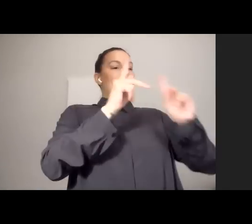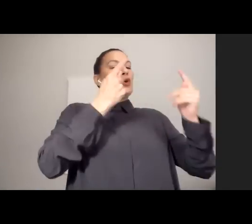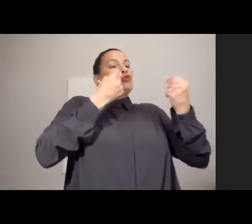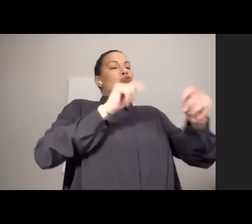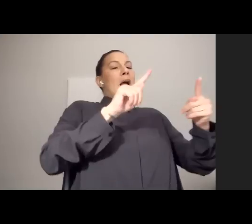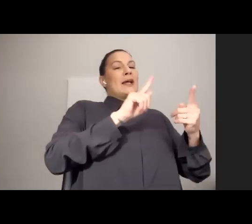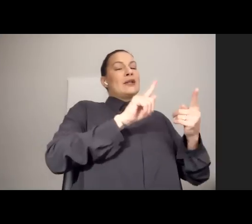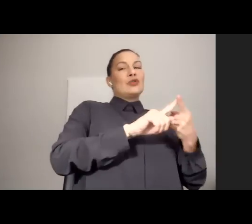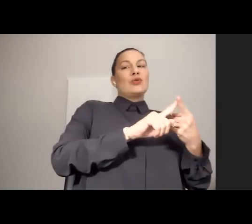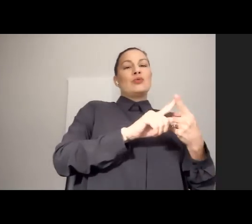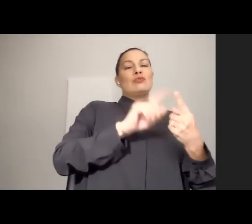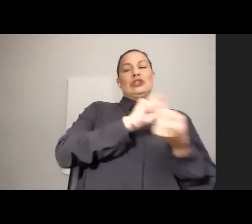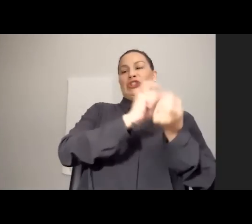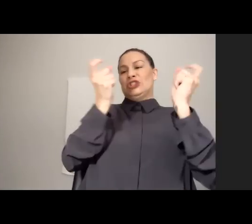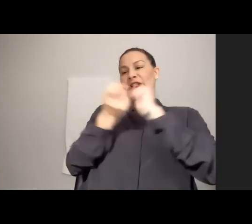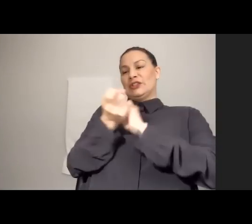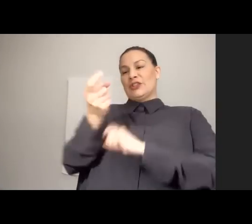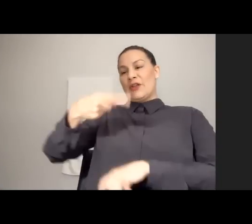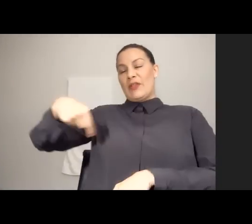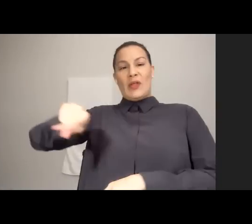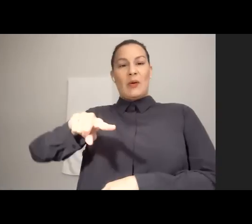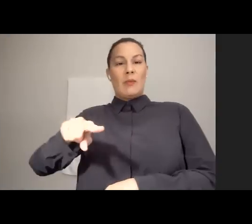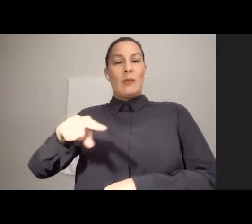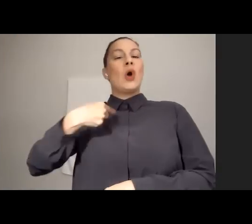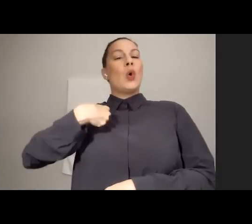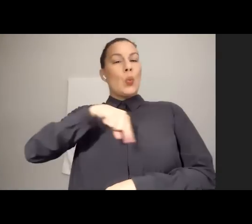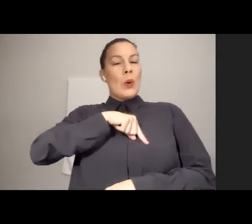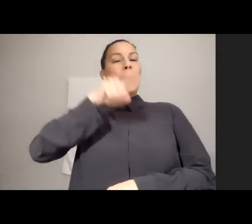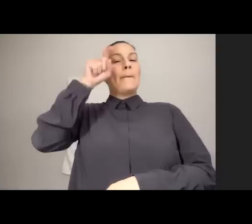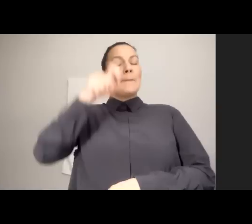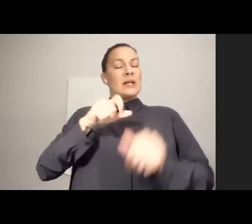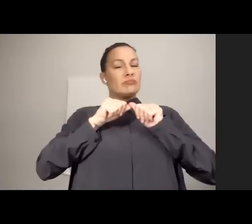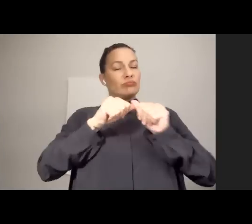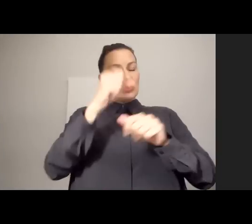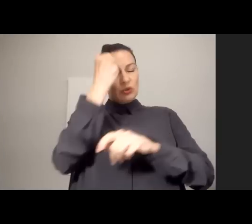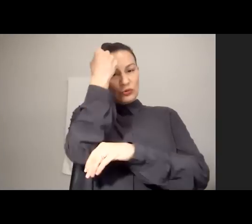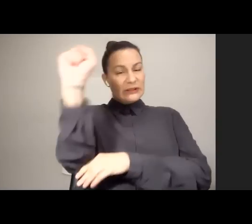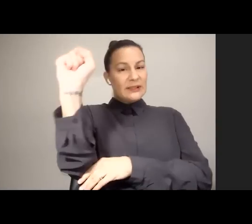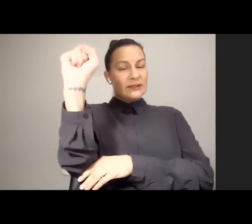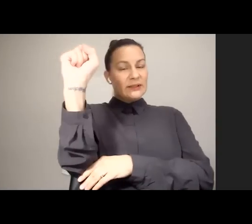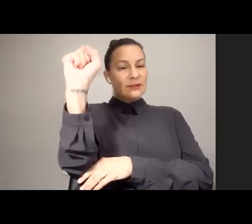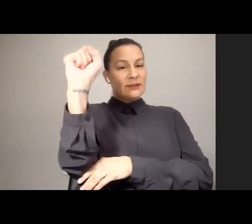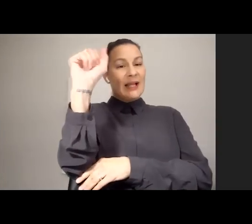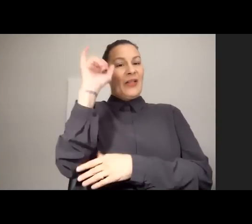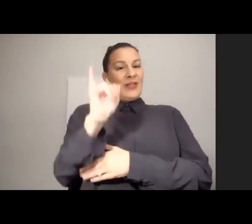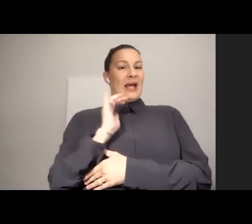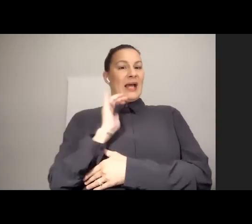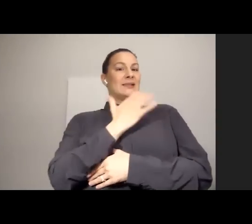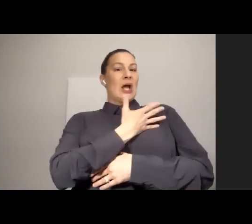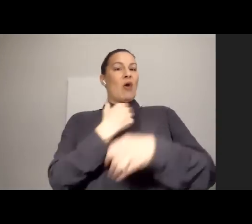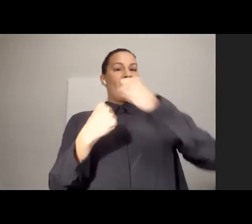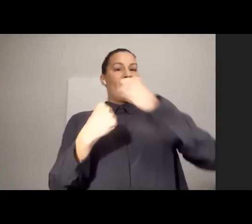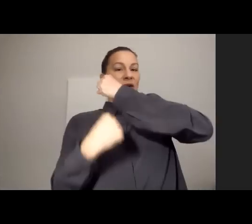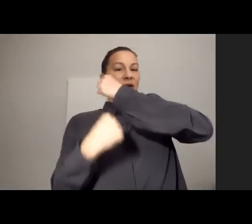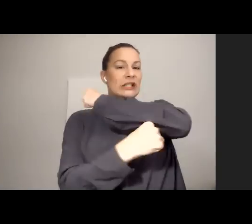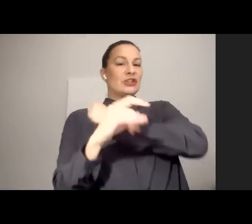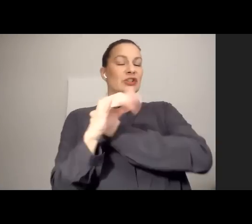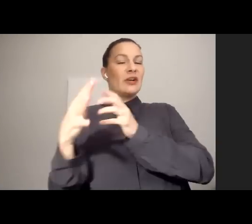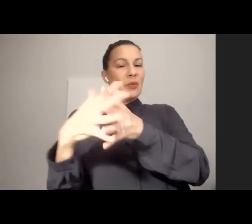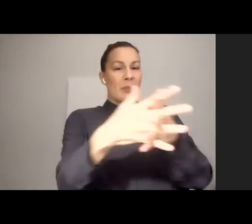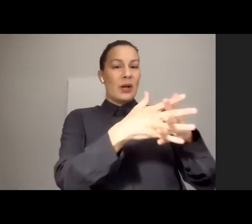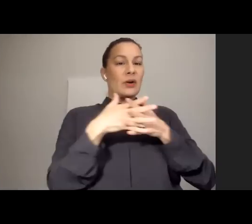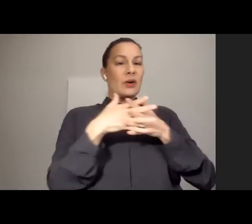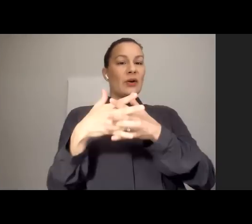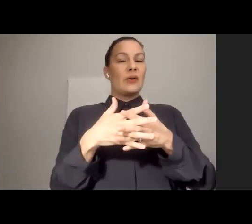workers resisted and that we must continue to resist are part of the foundational structure of America. It's a structure built out